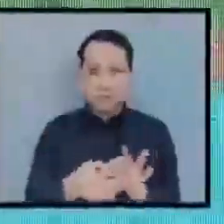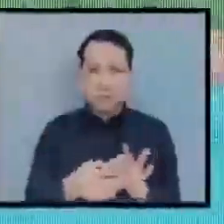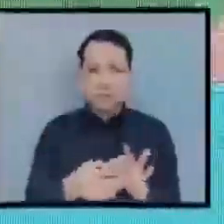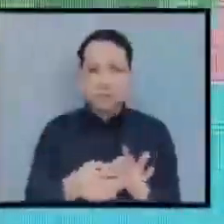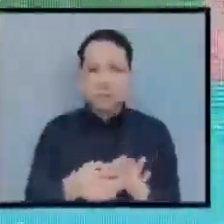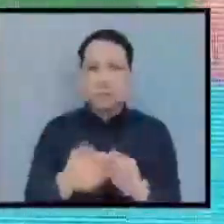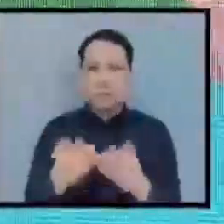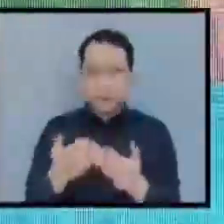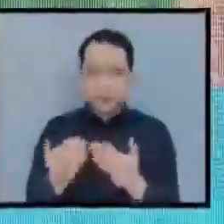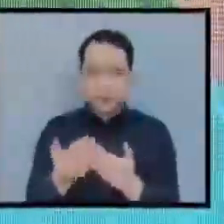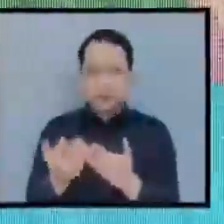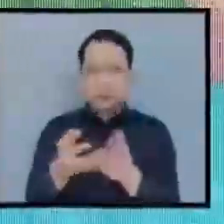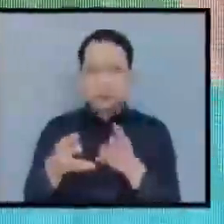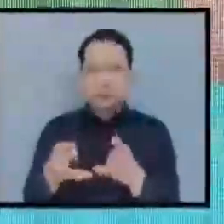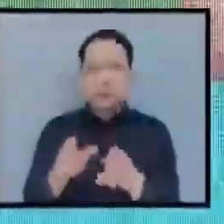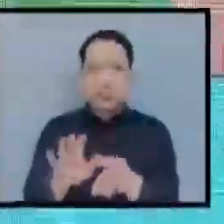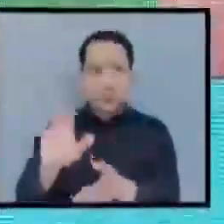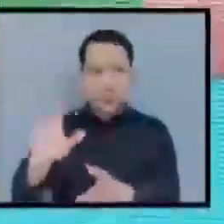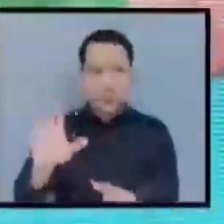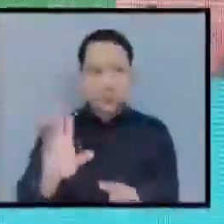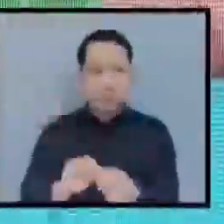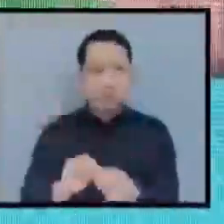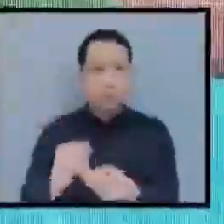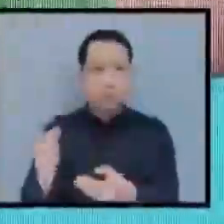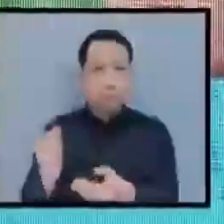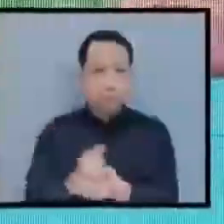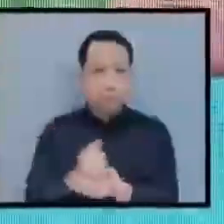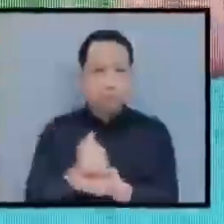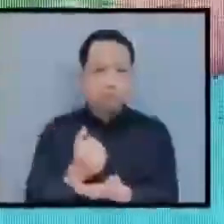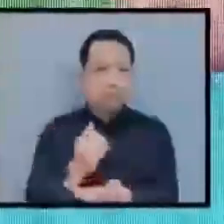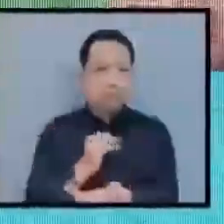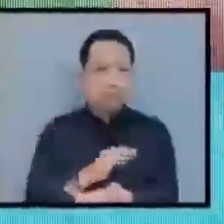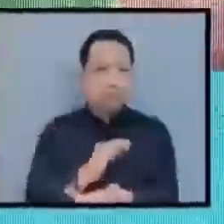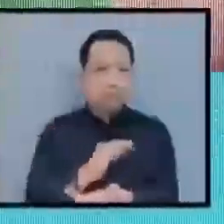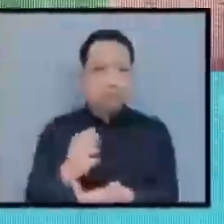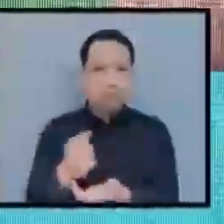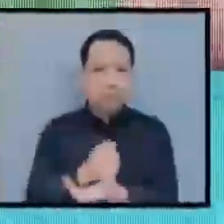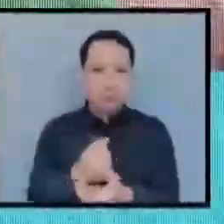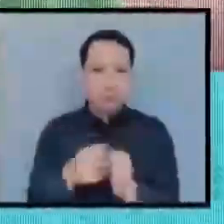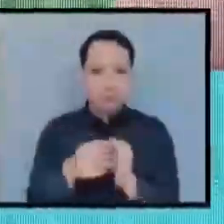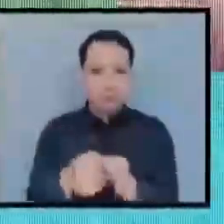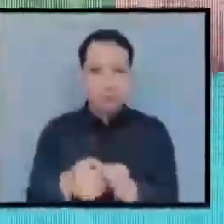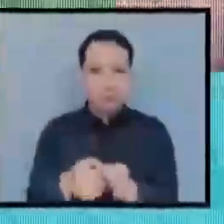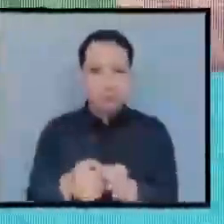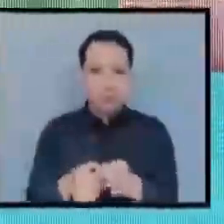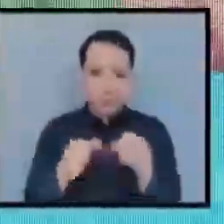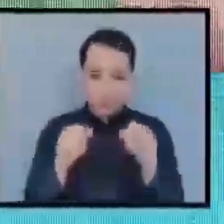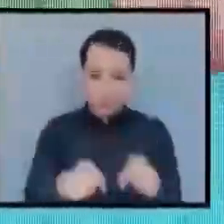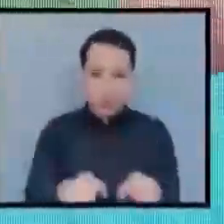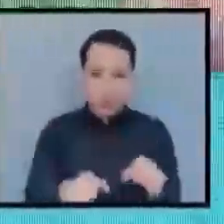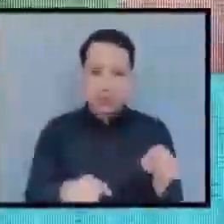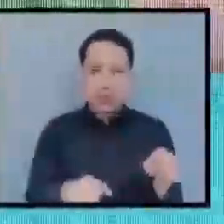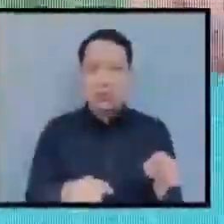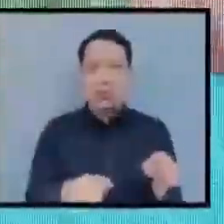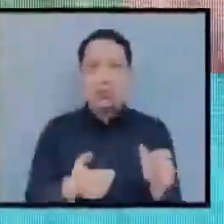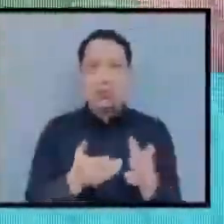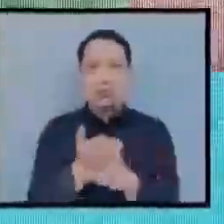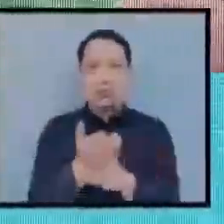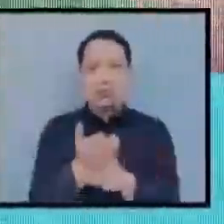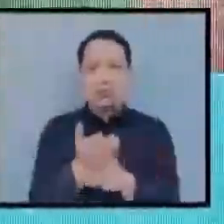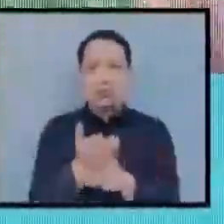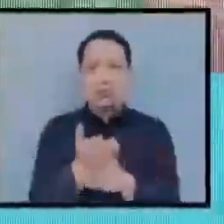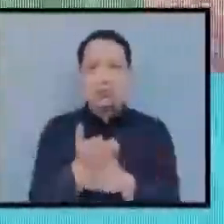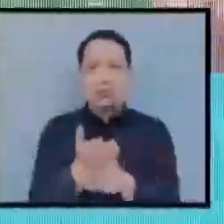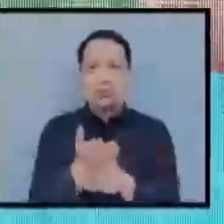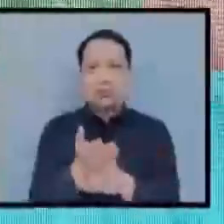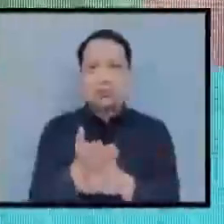way for you guys to obtain GUD, which is on through PancakeSwap. You can also do so through your bank